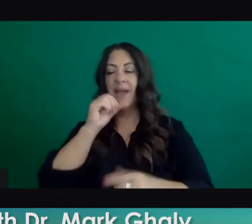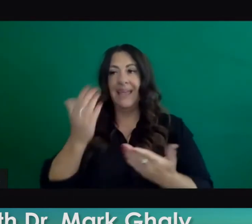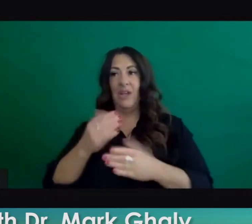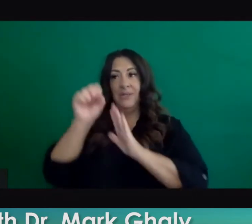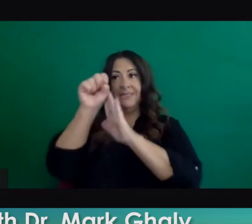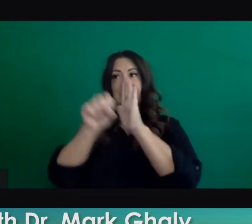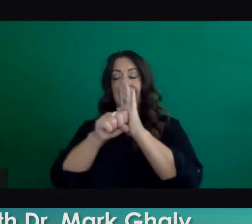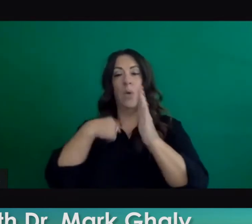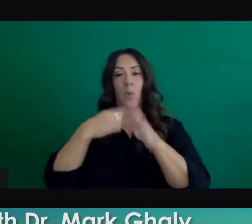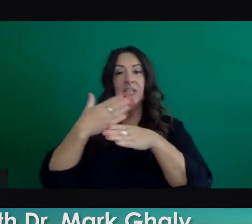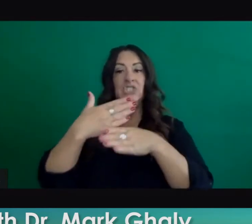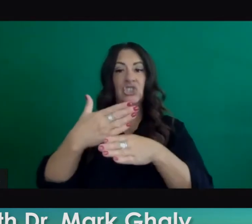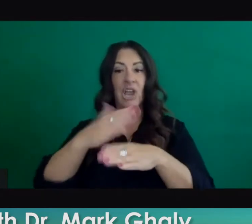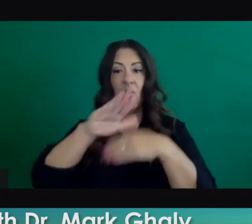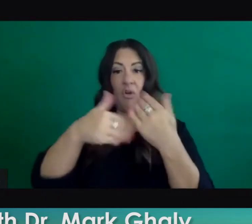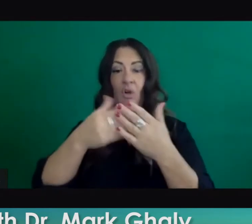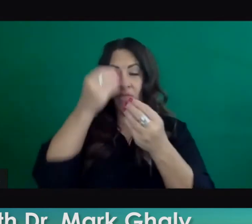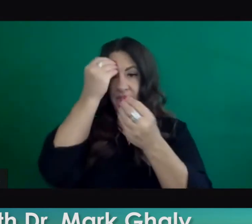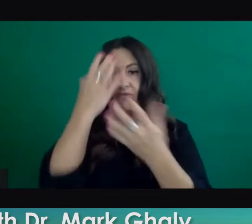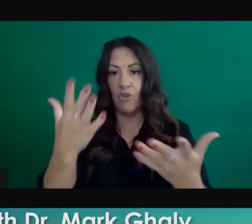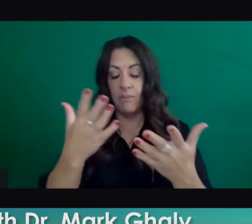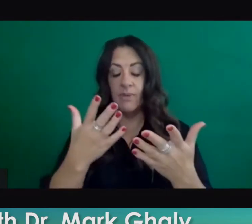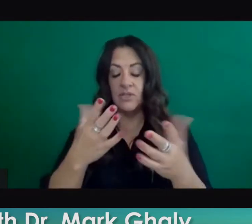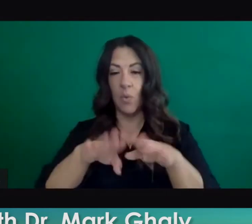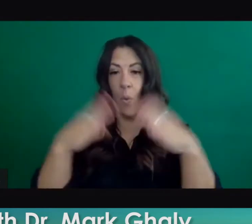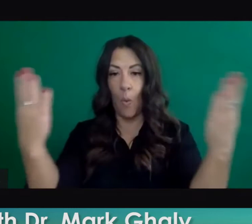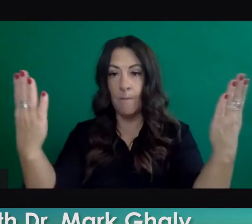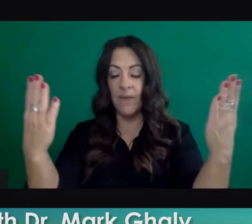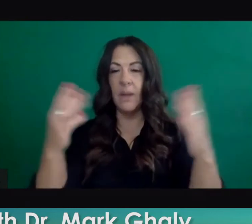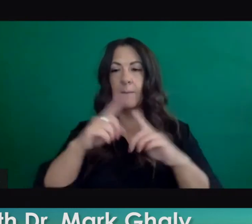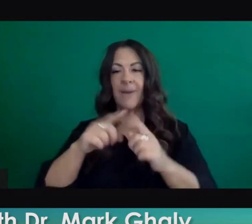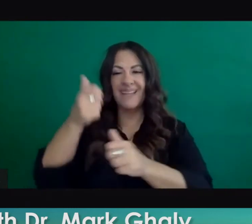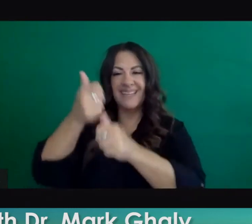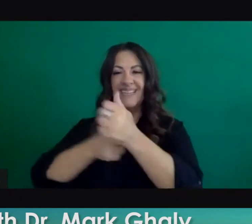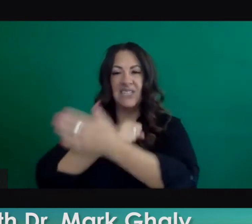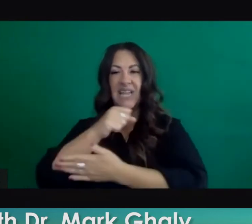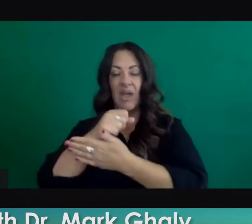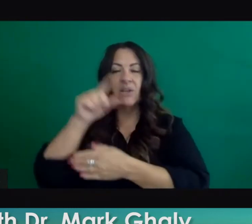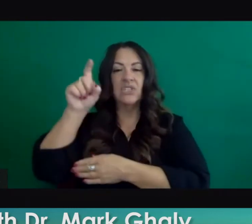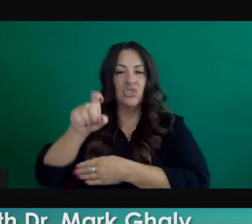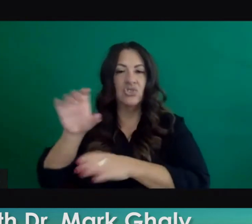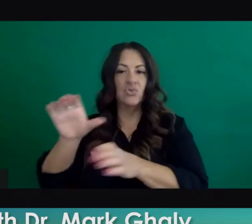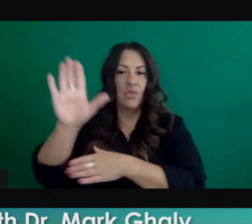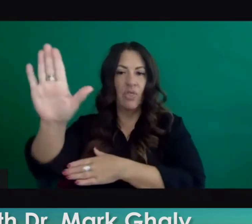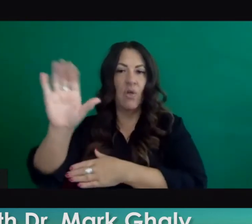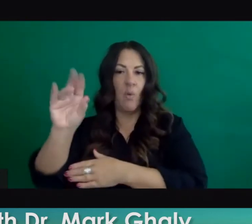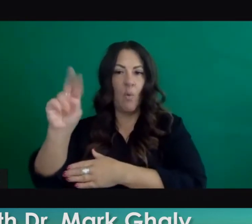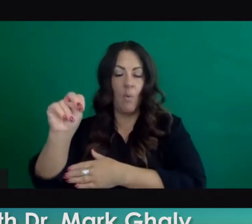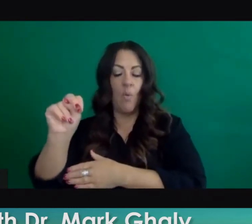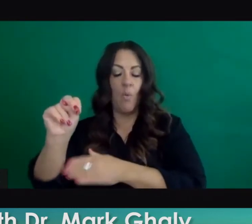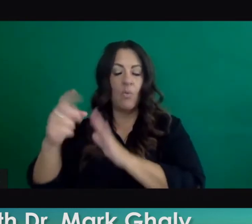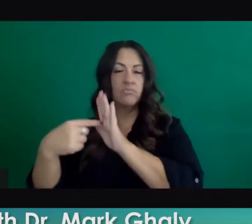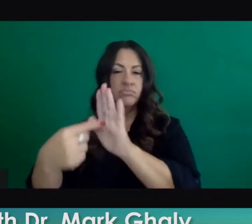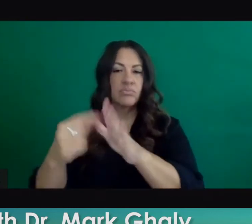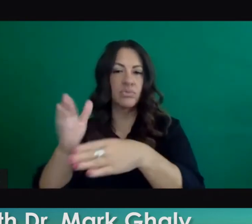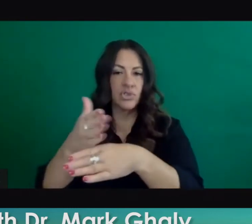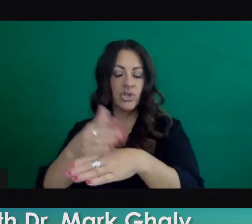at the more local level is very important. Some of you will remember very recently that the